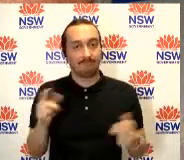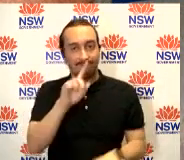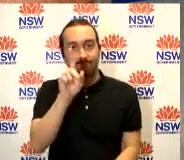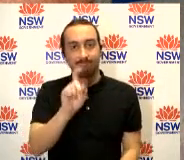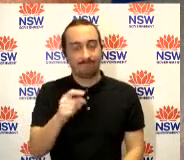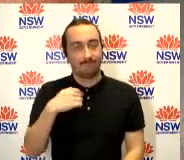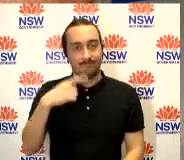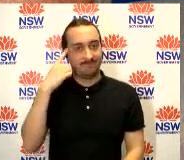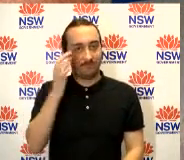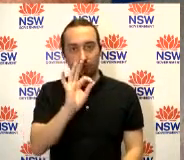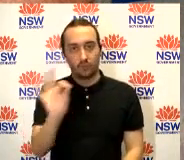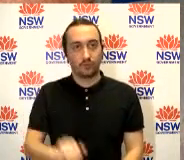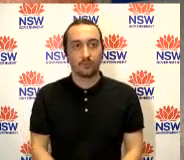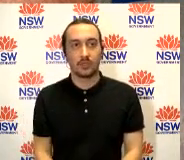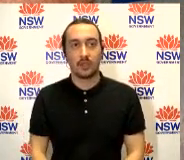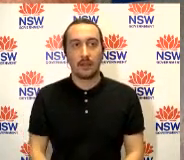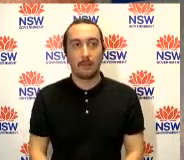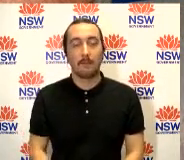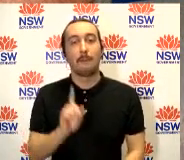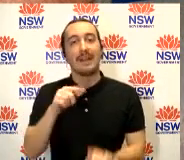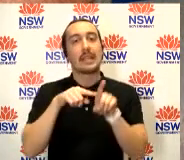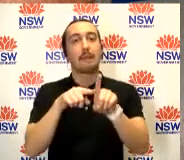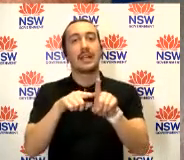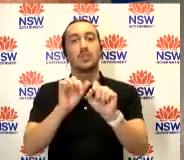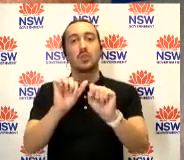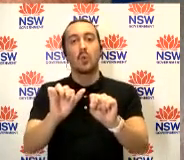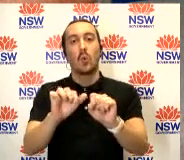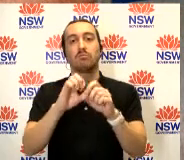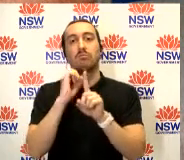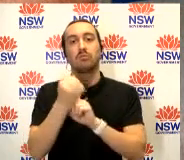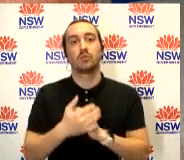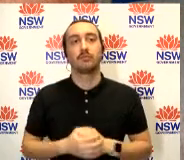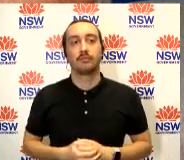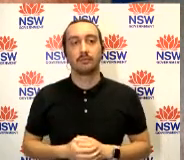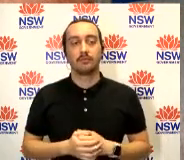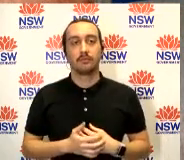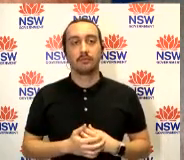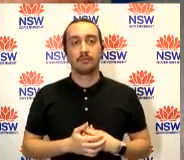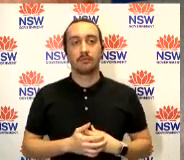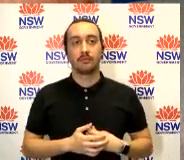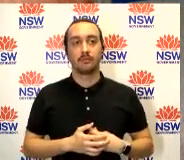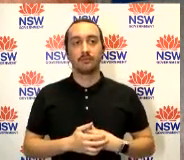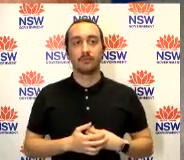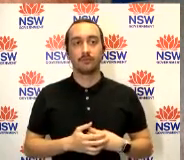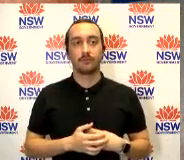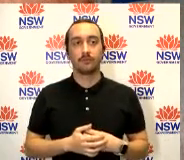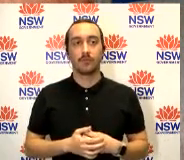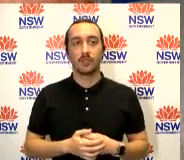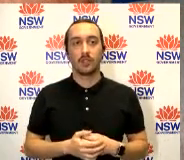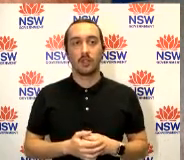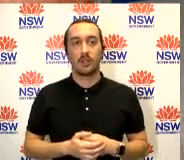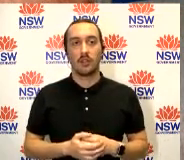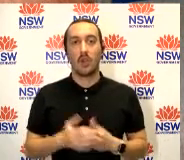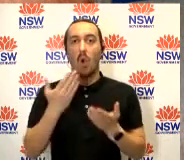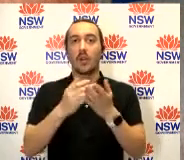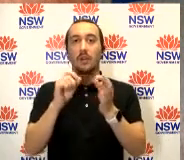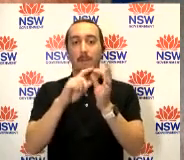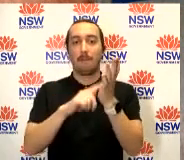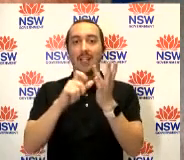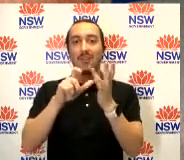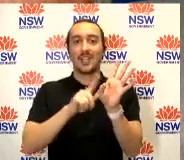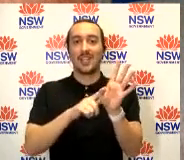each situation. Yeah, it would mean the balustrade there's not offering any protection anymore because you've climbed above the height of it. Yep. So